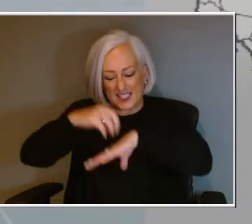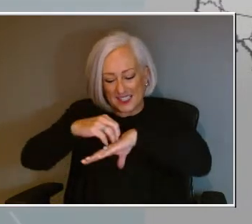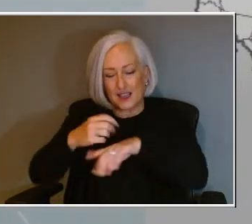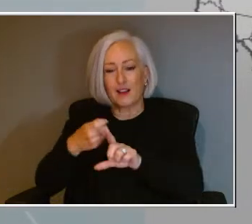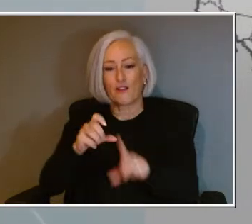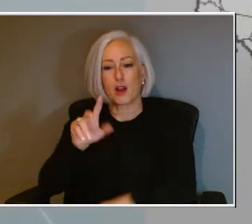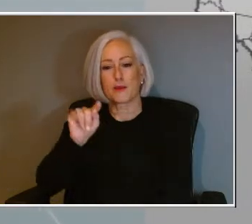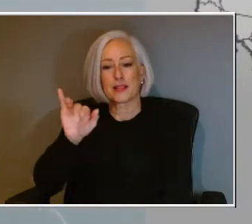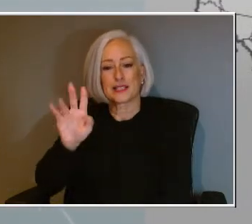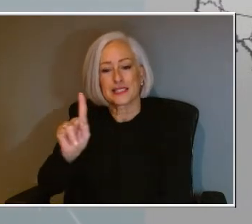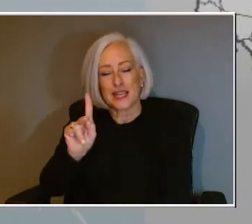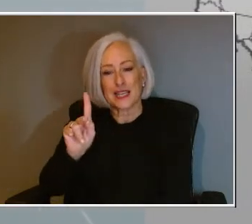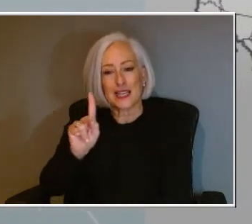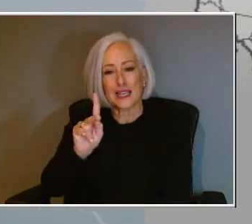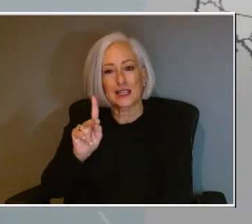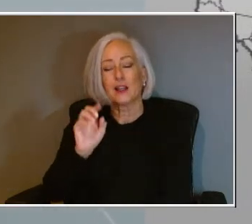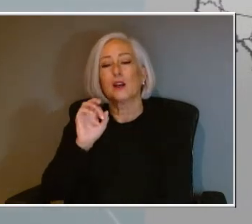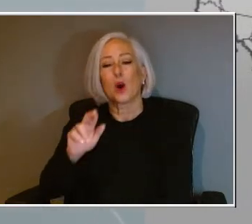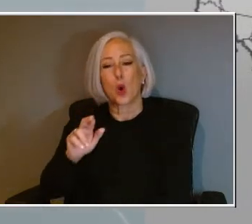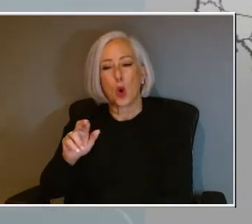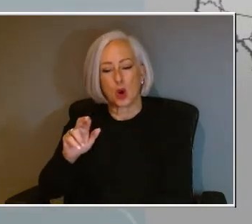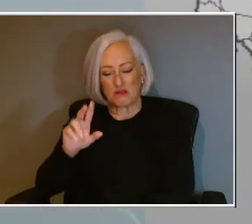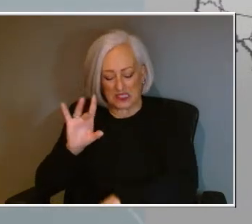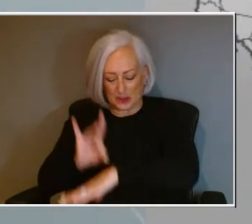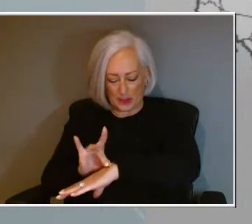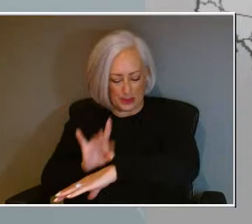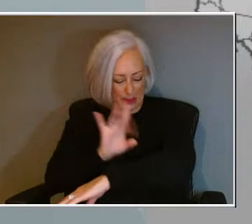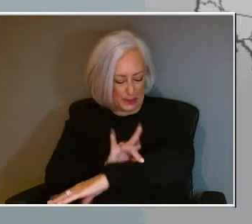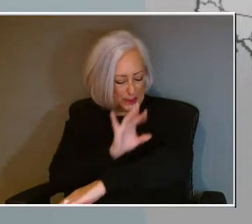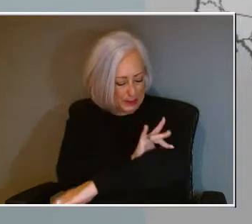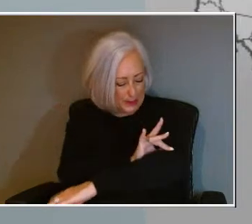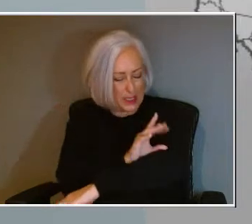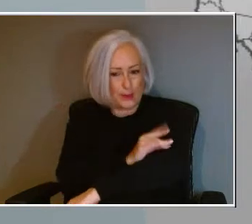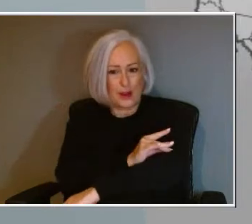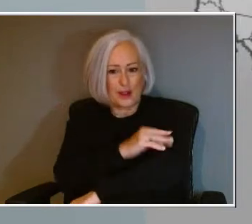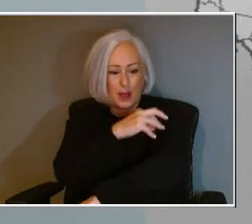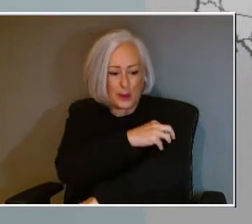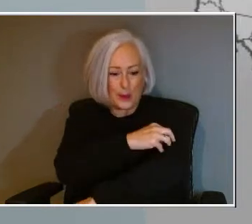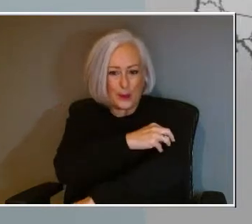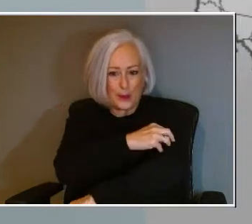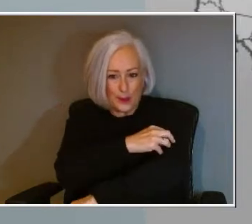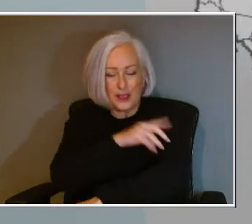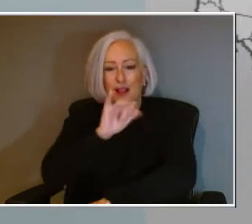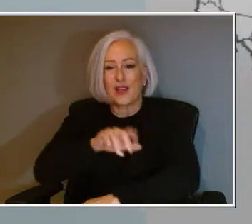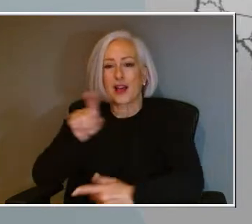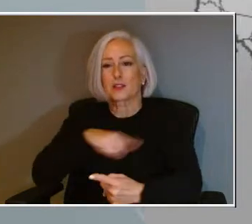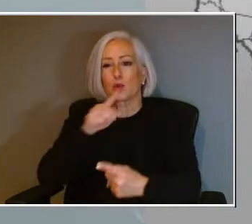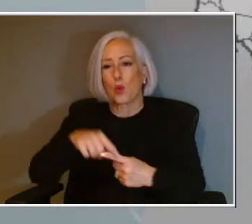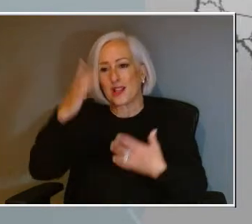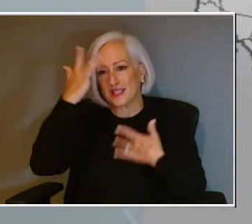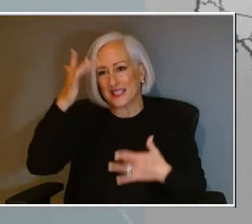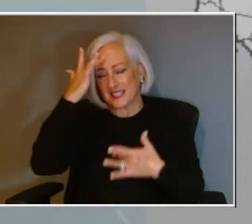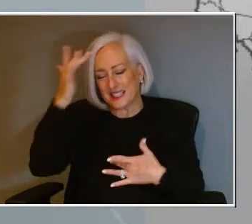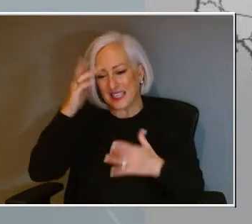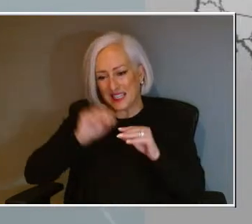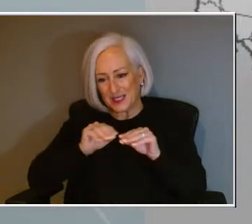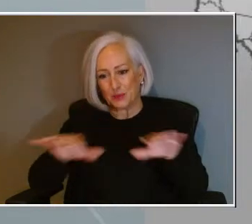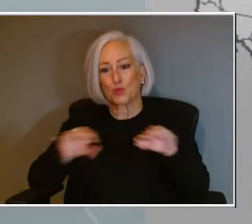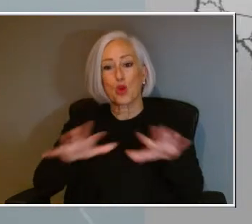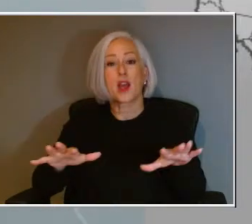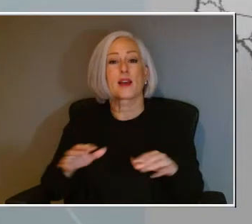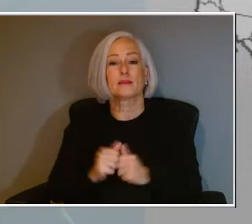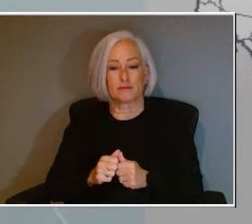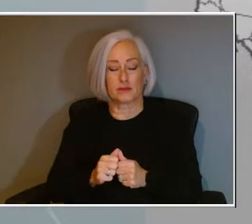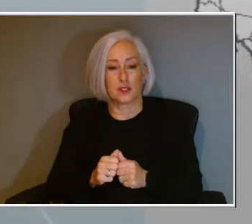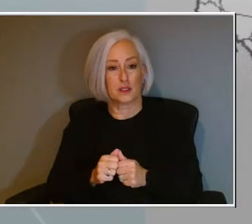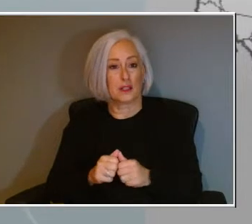them on your body where they take their meal, and that is when the diseases are spread. So prevention is the best. Wear